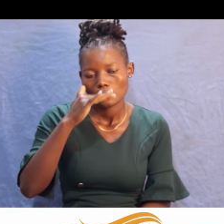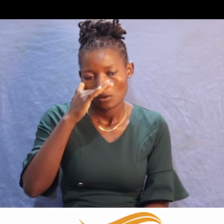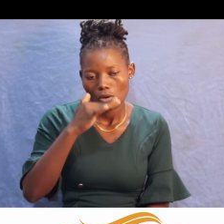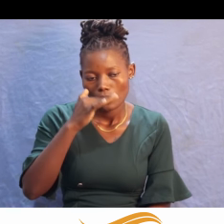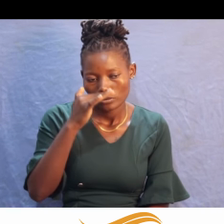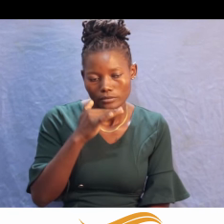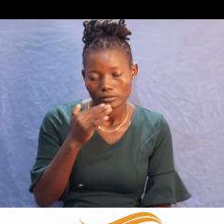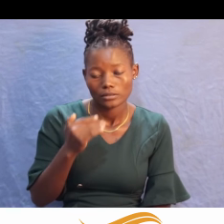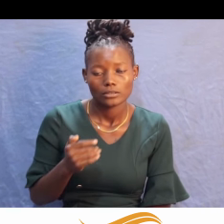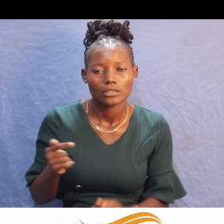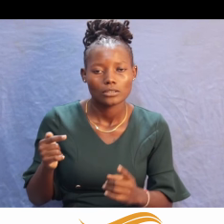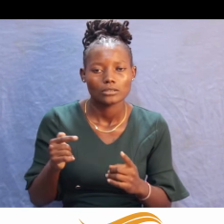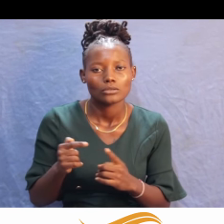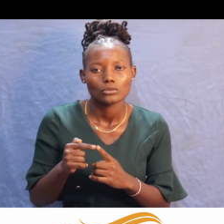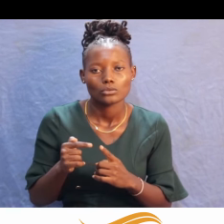like you're supposed to.